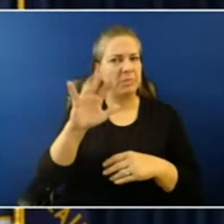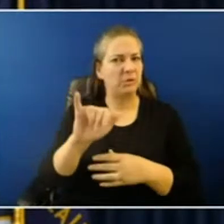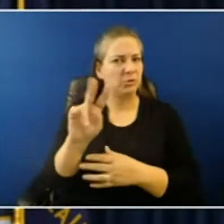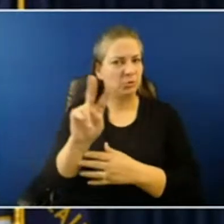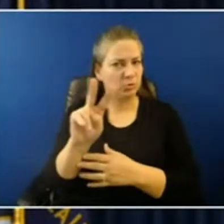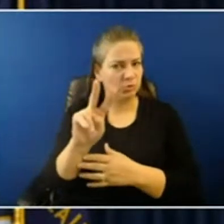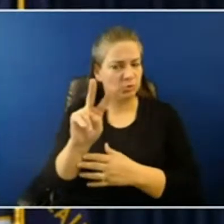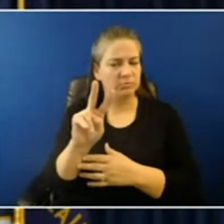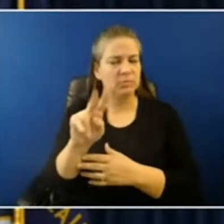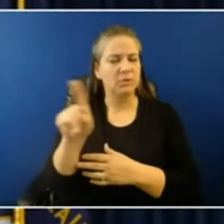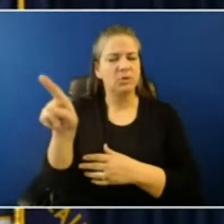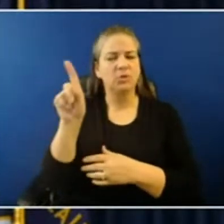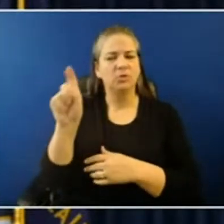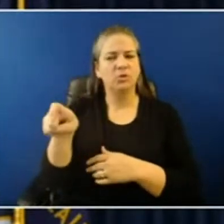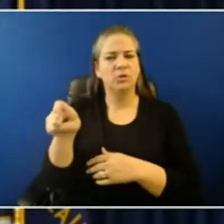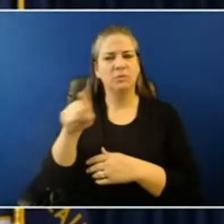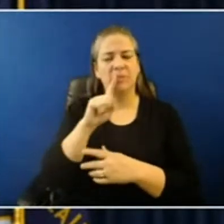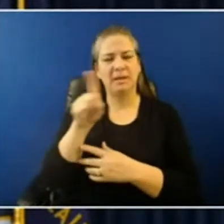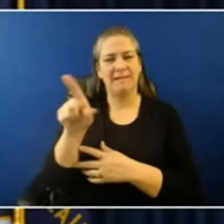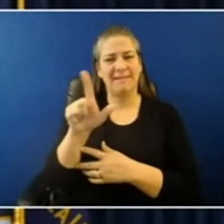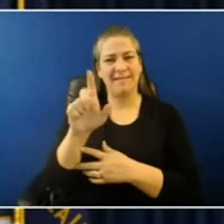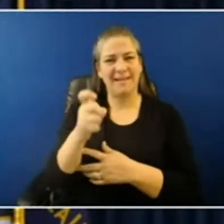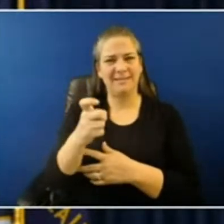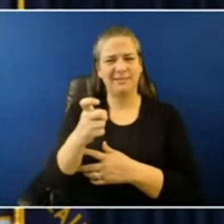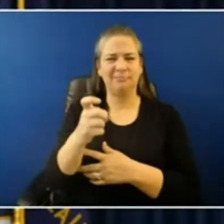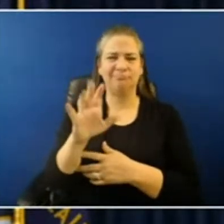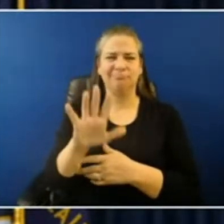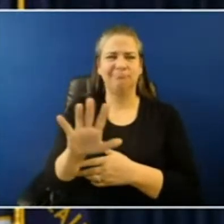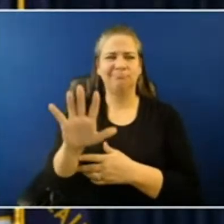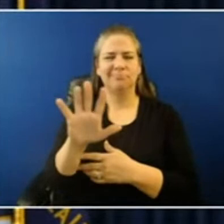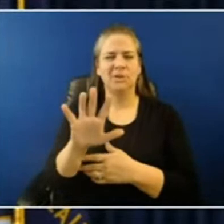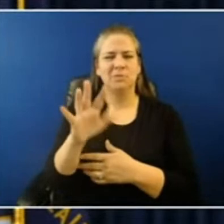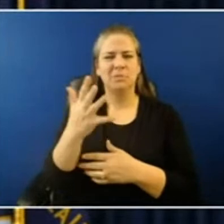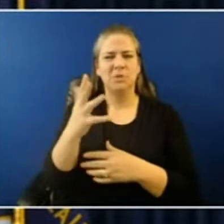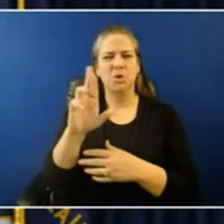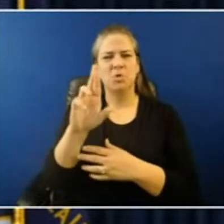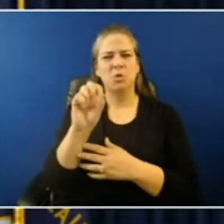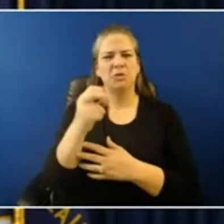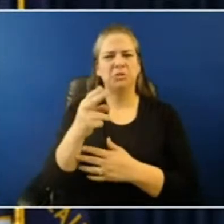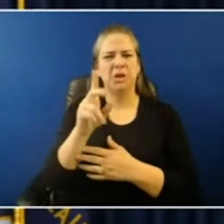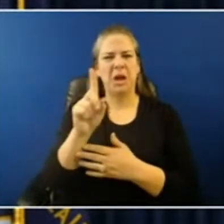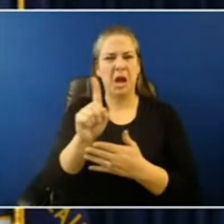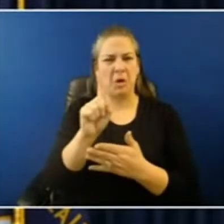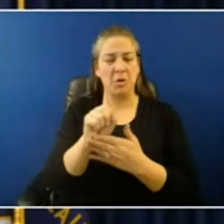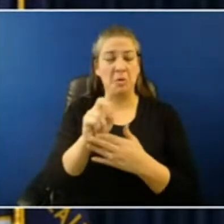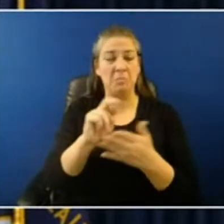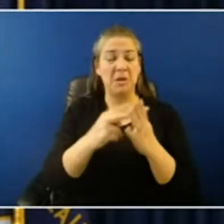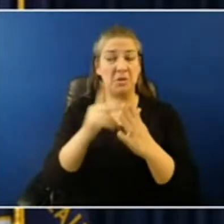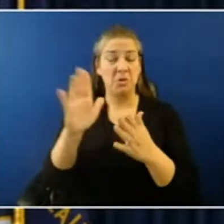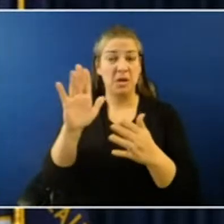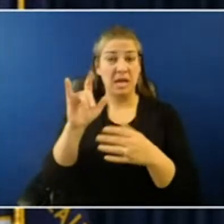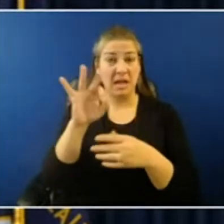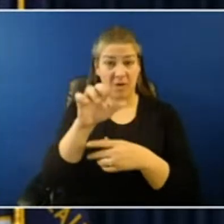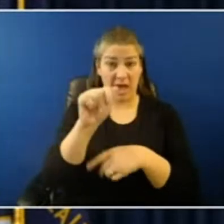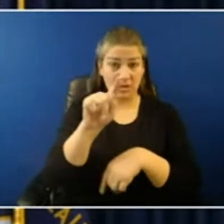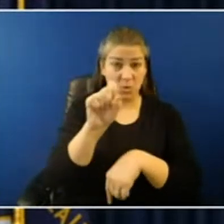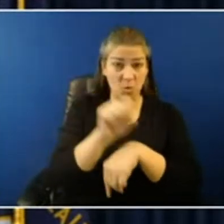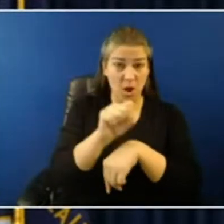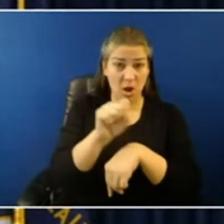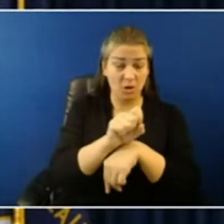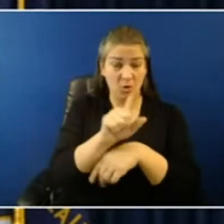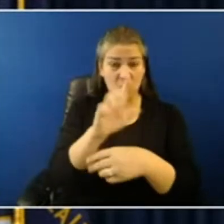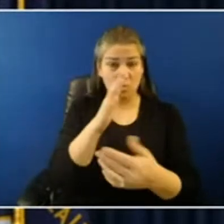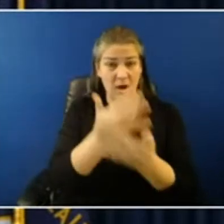Lexington at or near rush hour, making getting home from work, if you're in at work, very treacherous